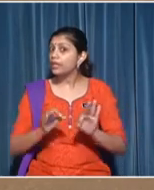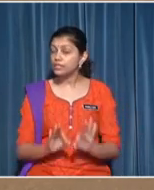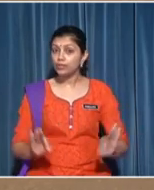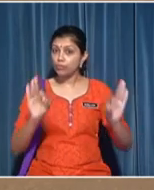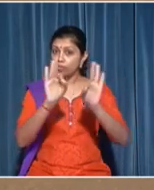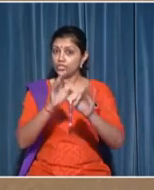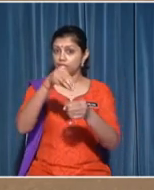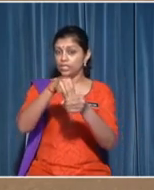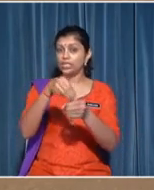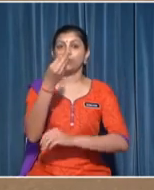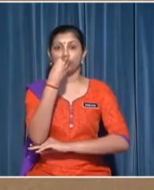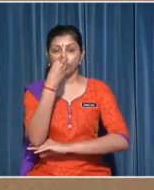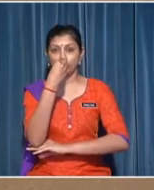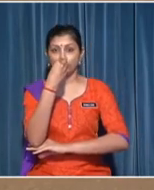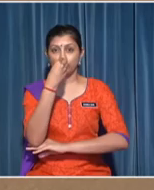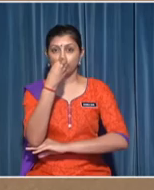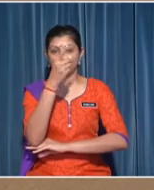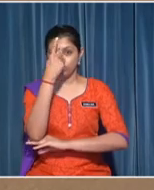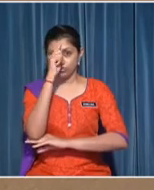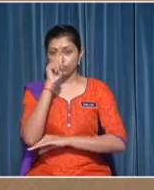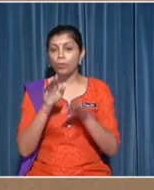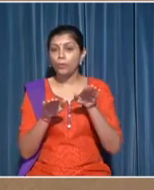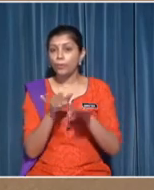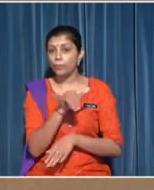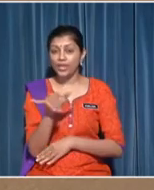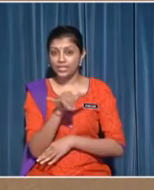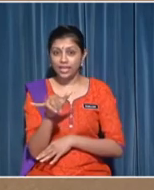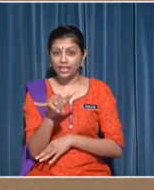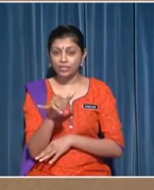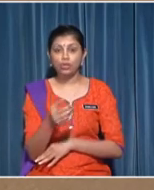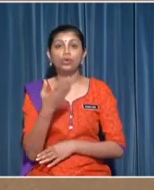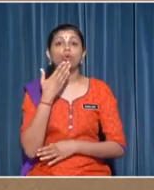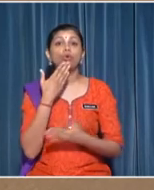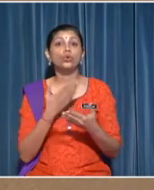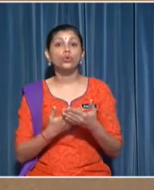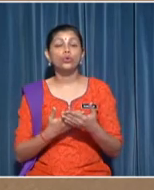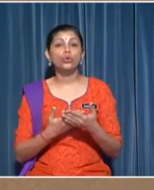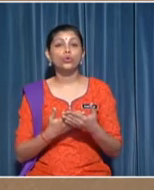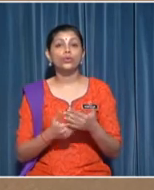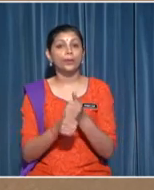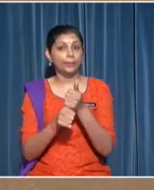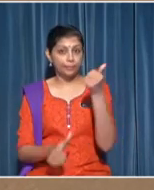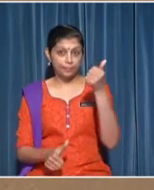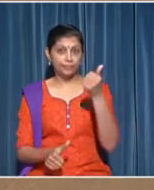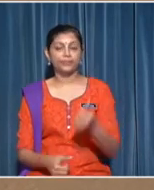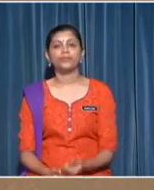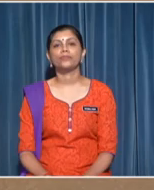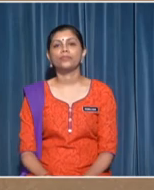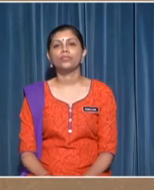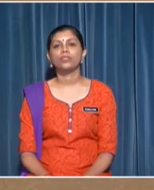to maintain good bowel health. That means eating fiber will prevent you from